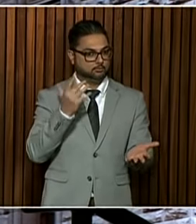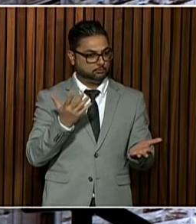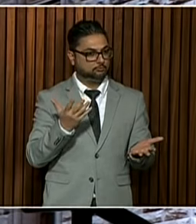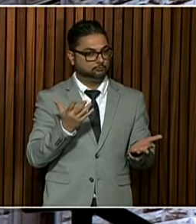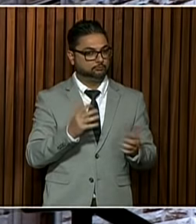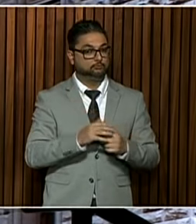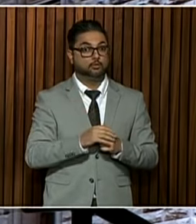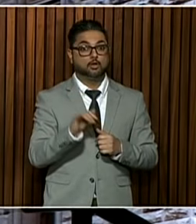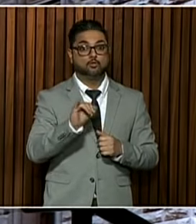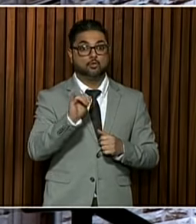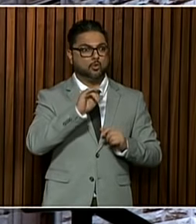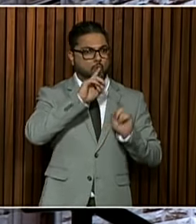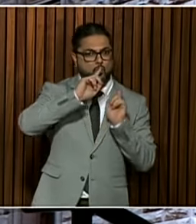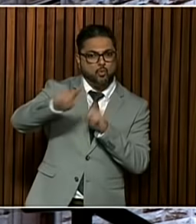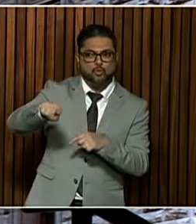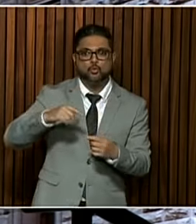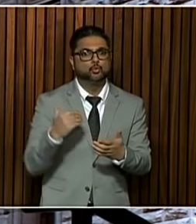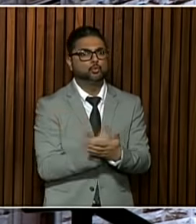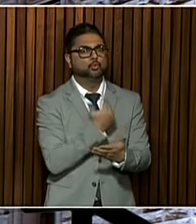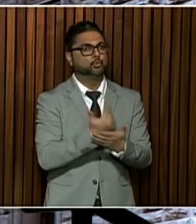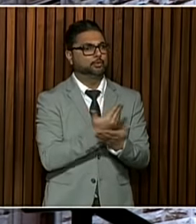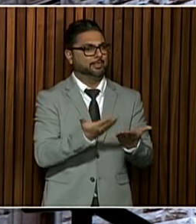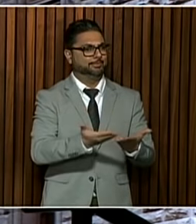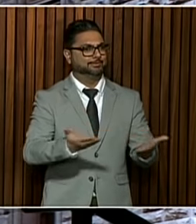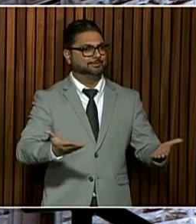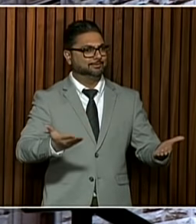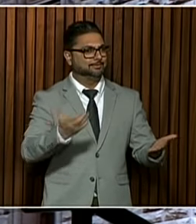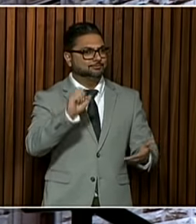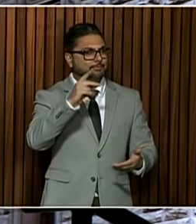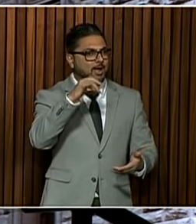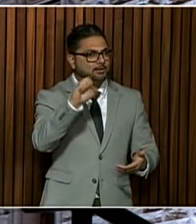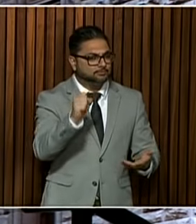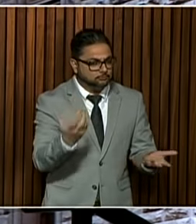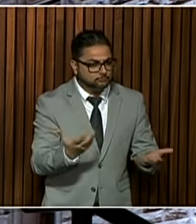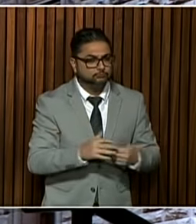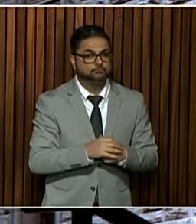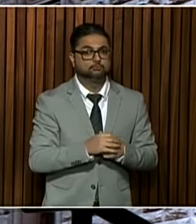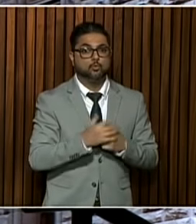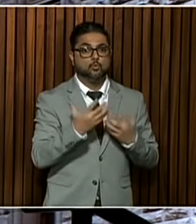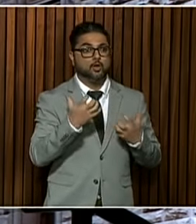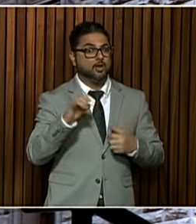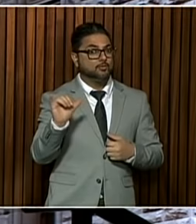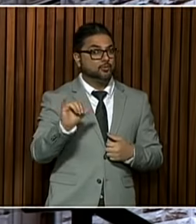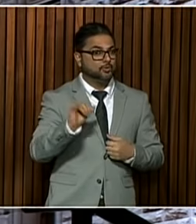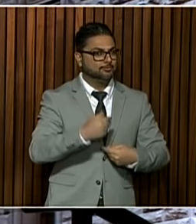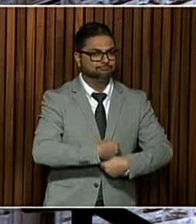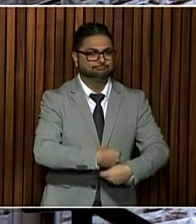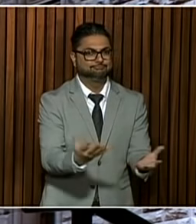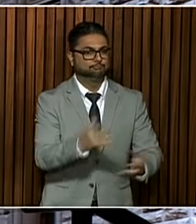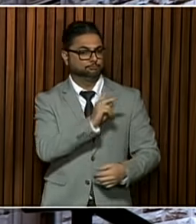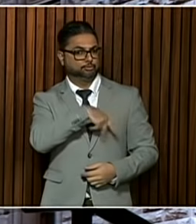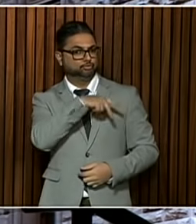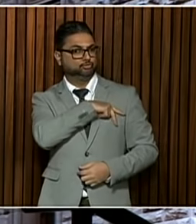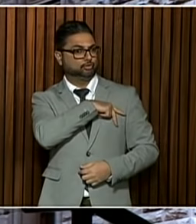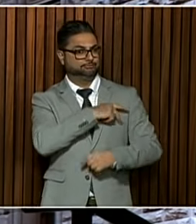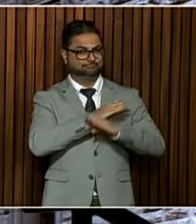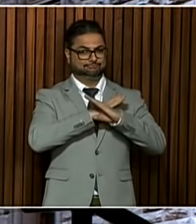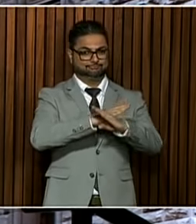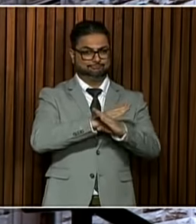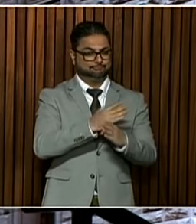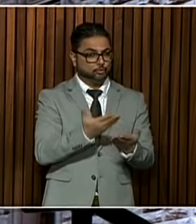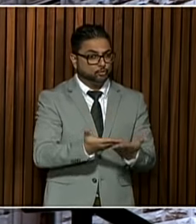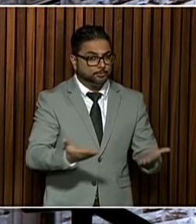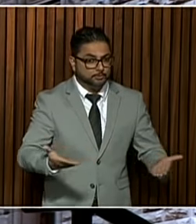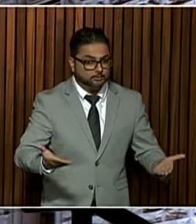try to ramp up all the issues around personal protective equipment and our supplies and orders. Many things